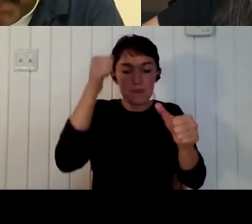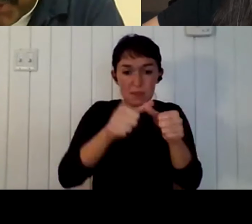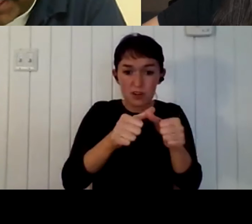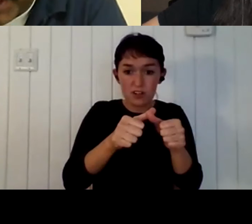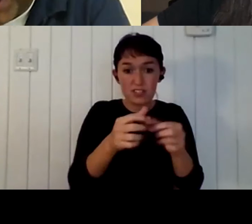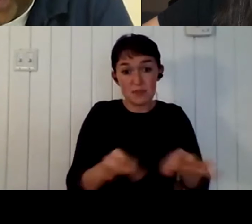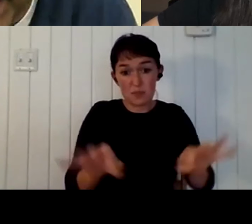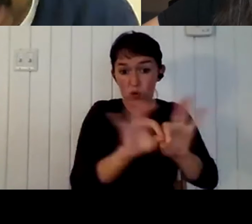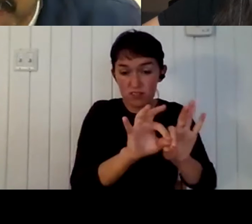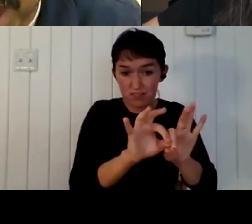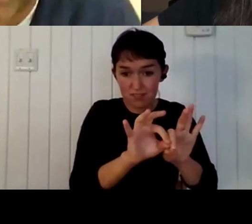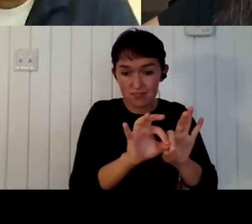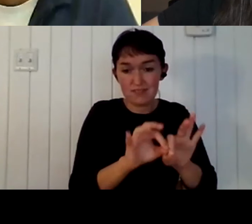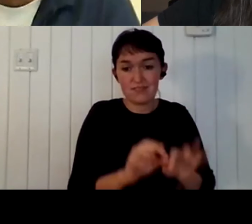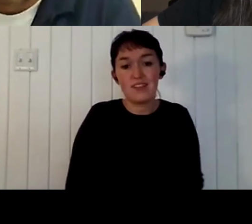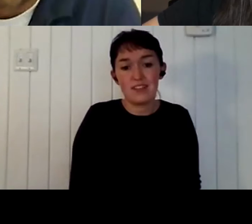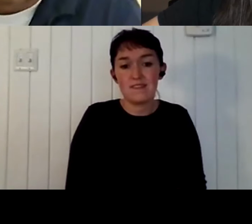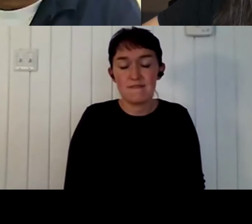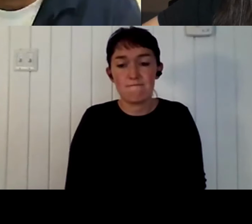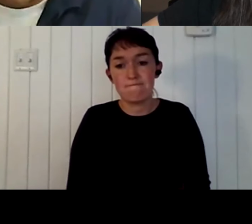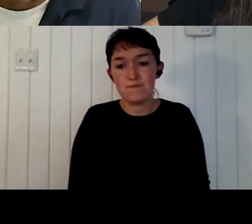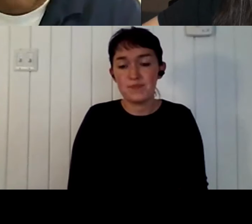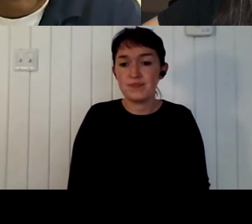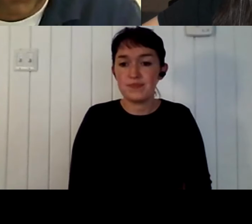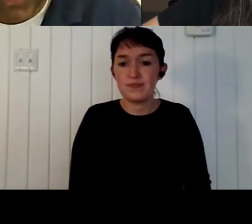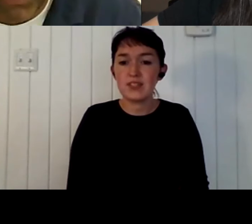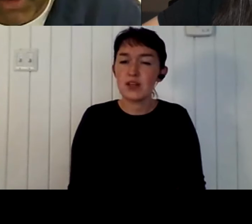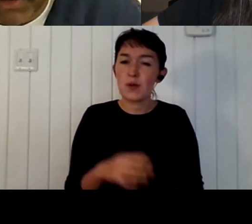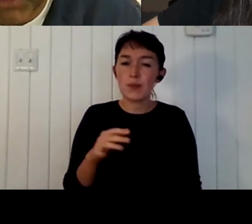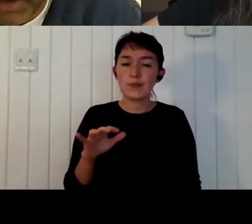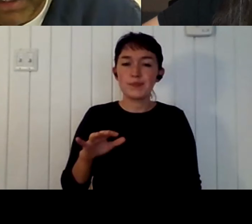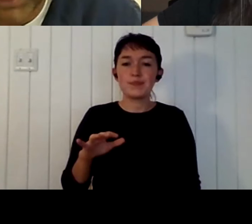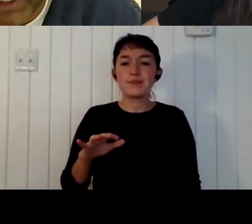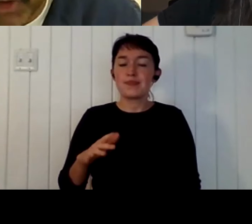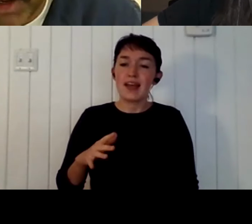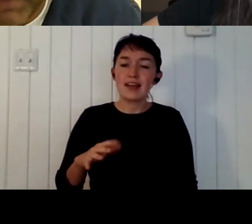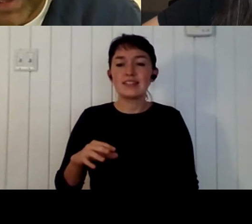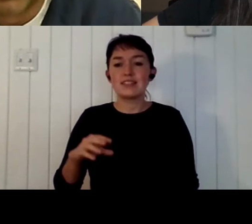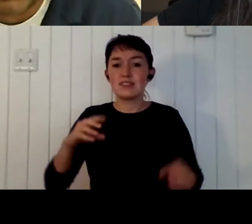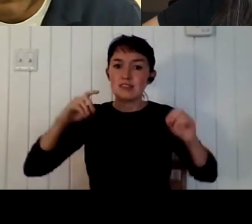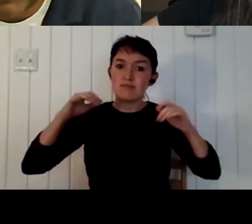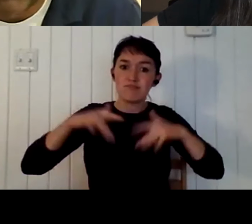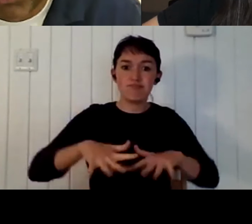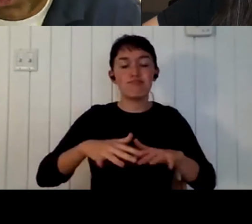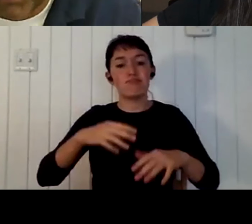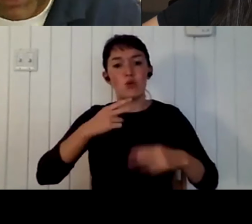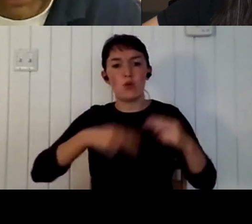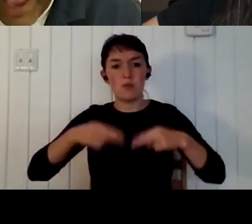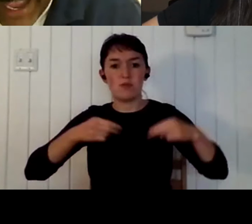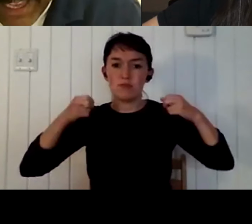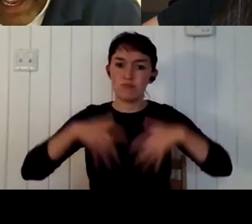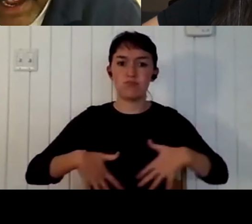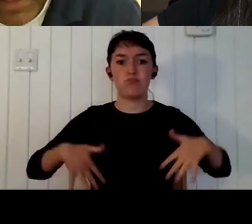very important that you nail it down, right? So sort of this flood of like neurohormones sort of comes out during the event that could